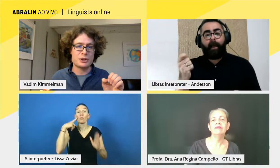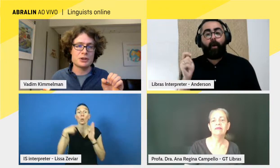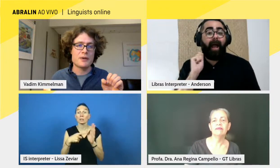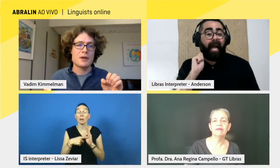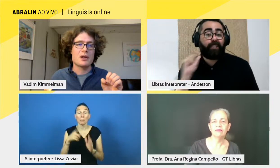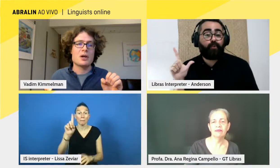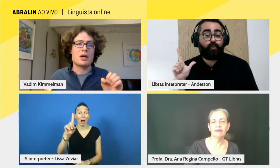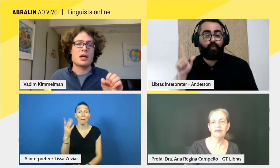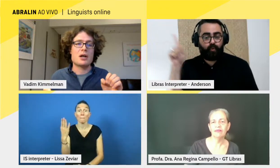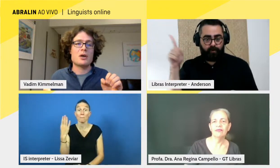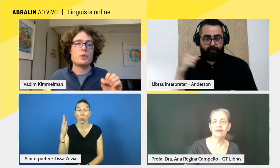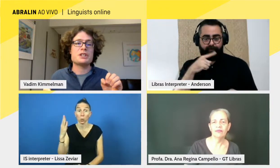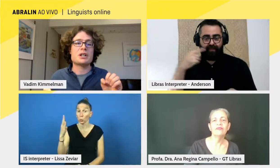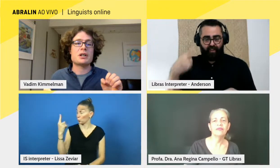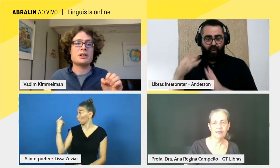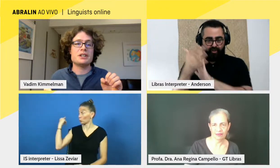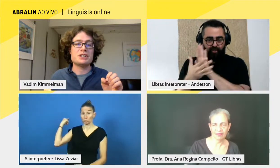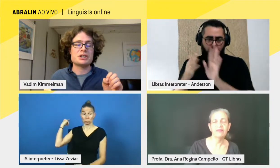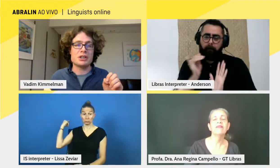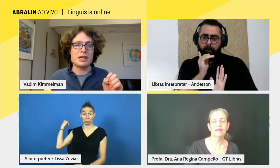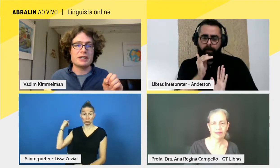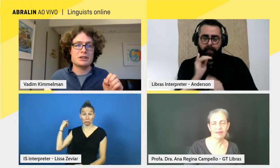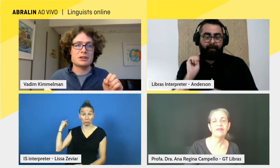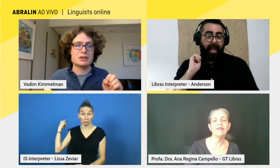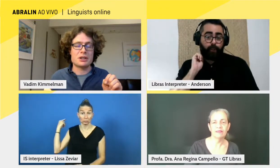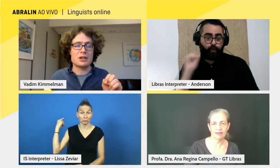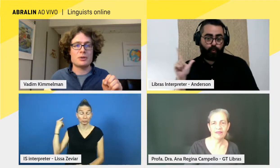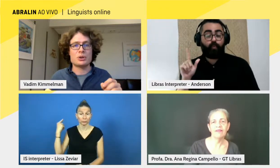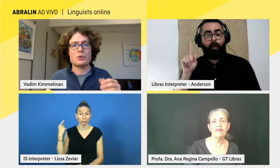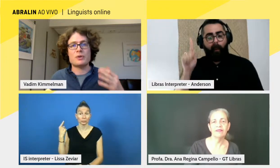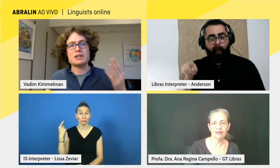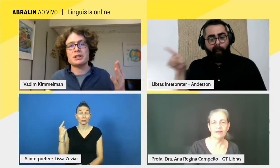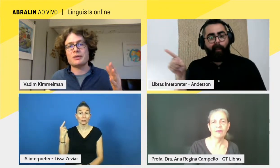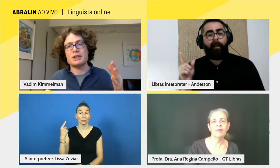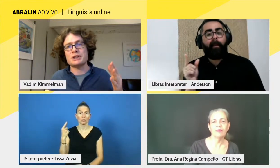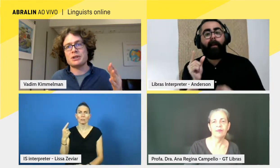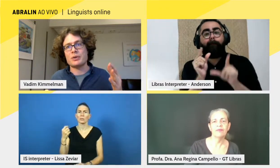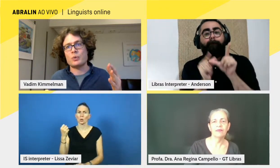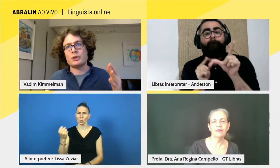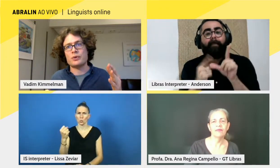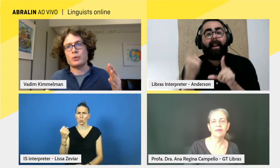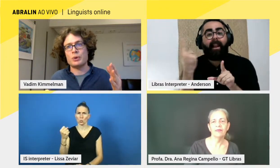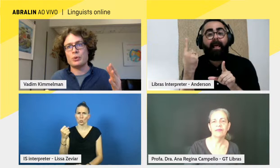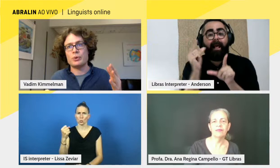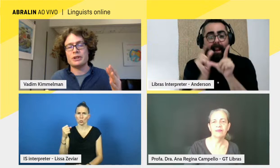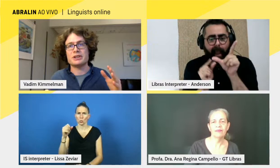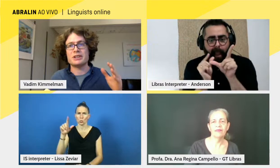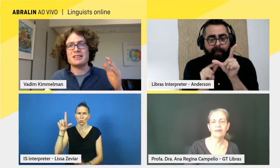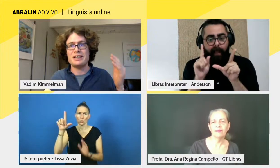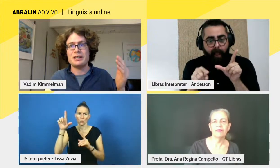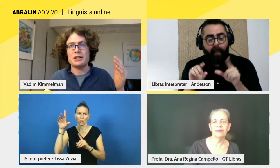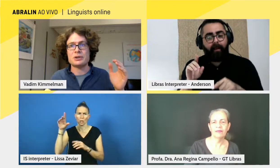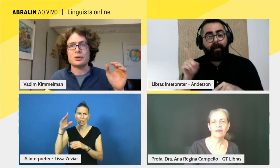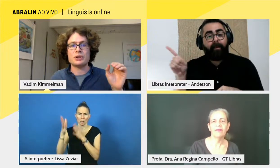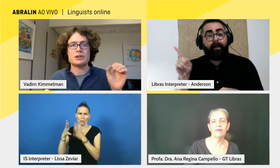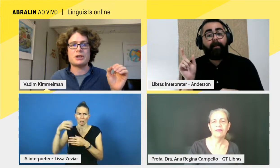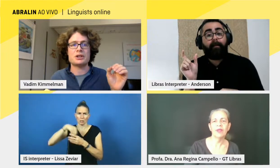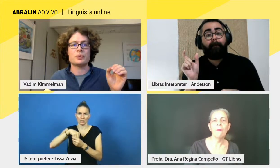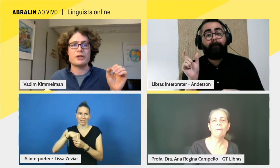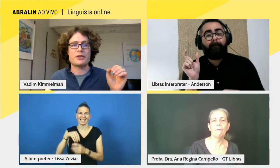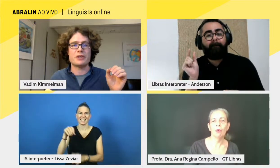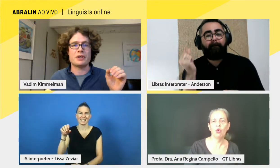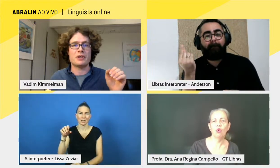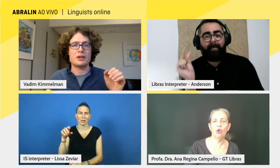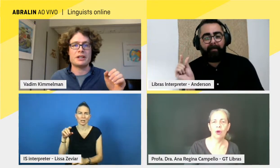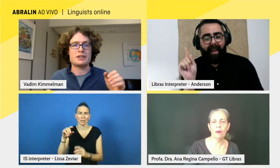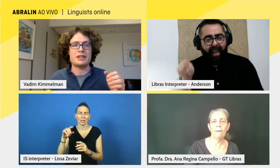Sign Language, which are initialized. So in Russian, the word for blue is sini, so it